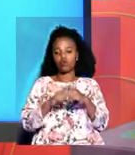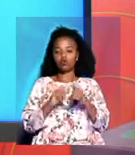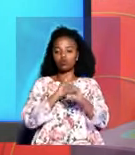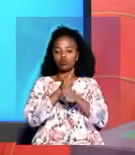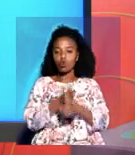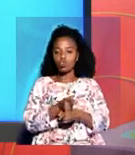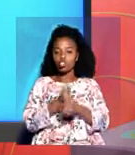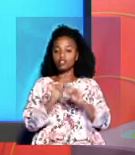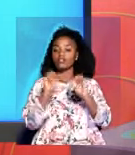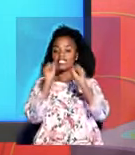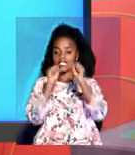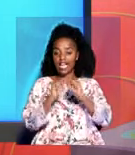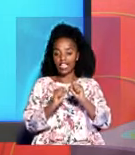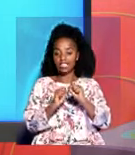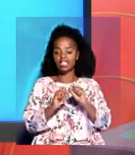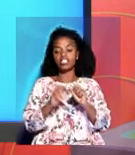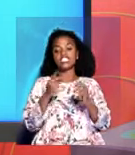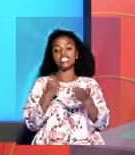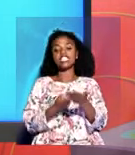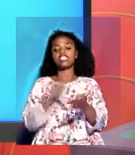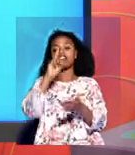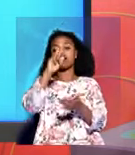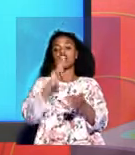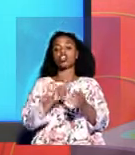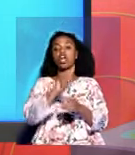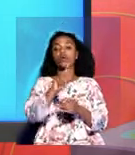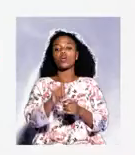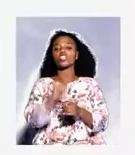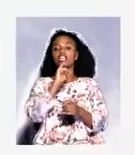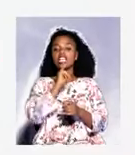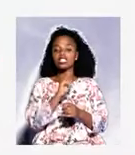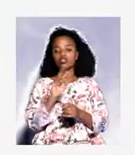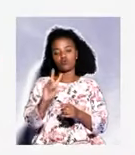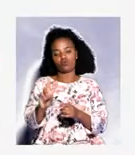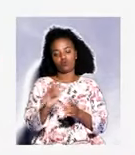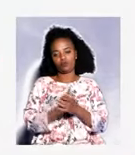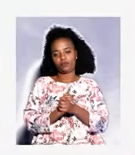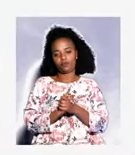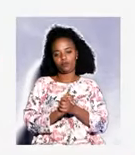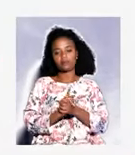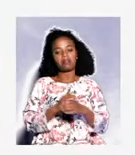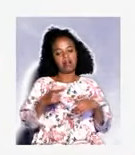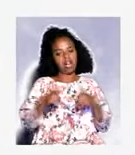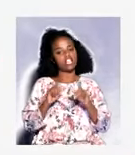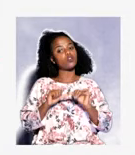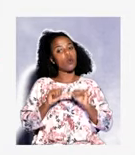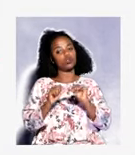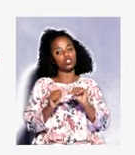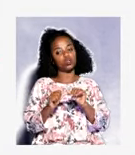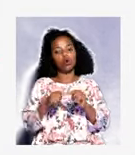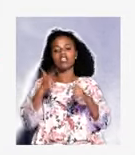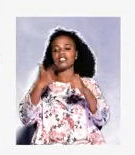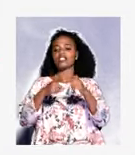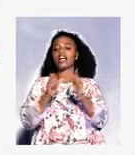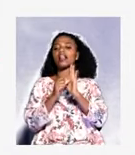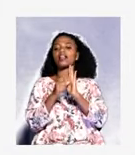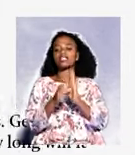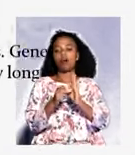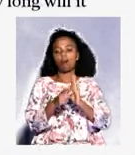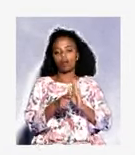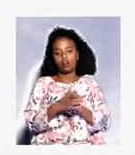for this rational equation, it is 2. Now let's continue to the second example.